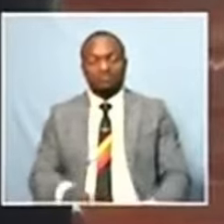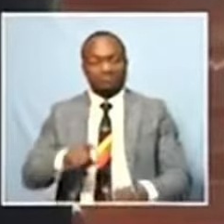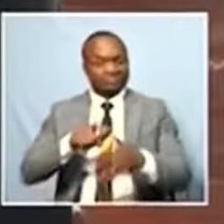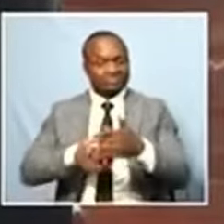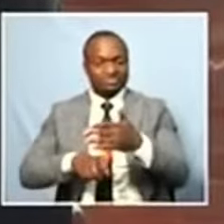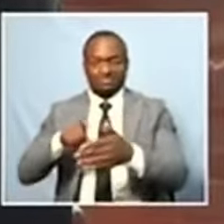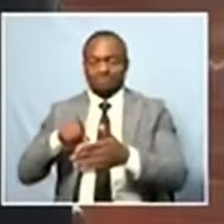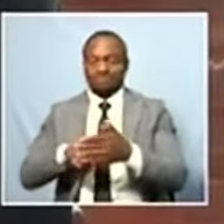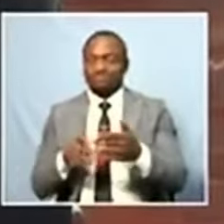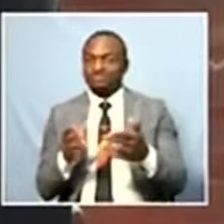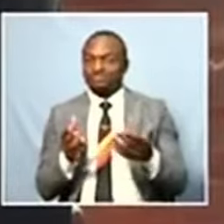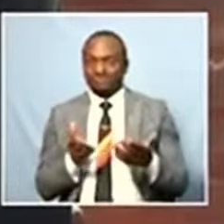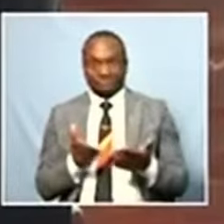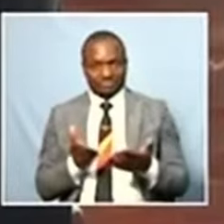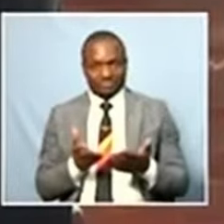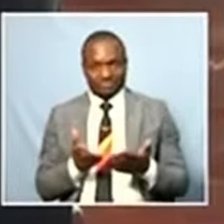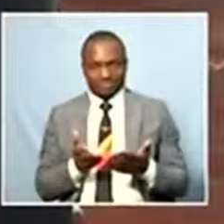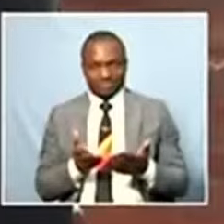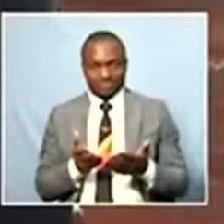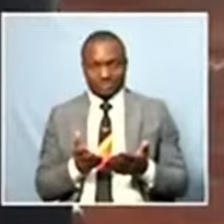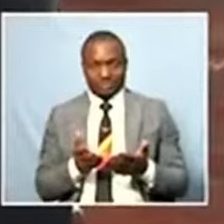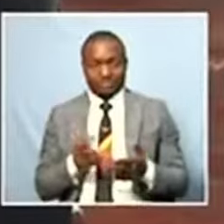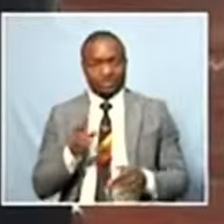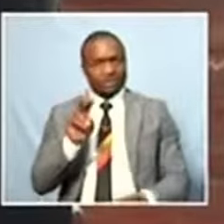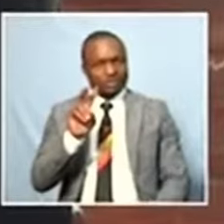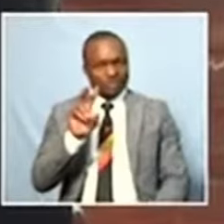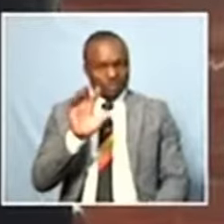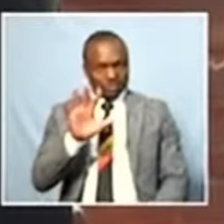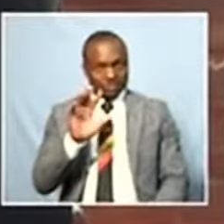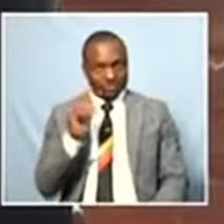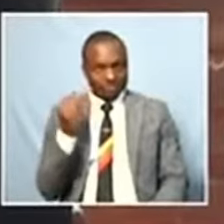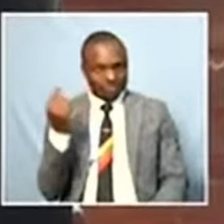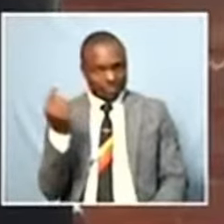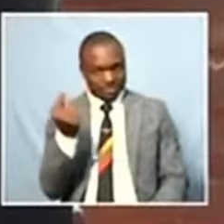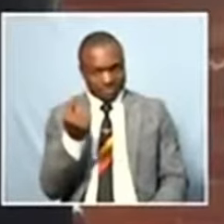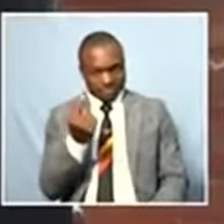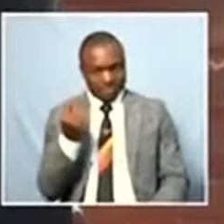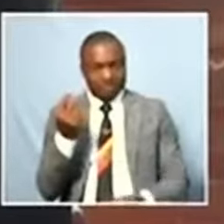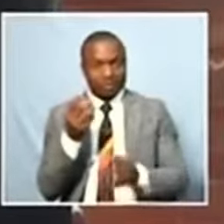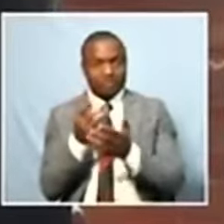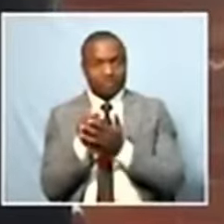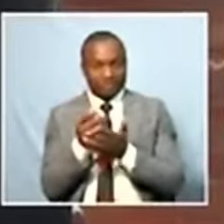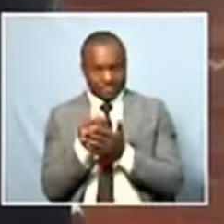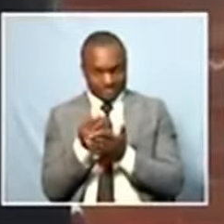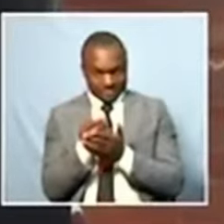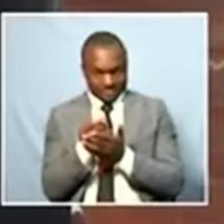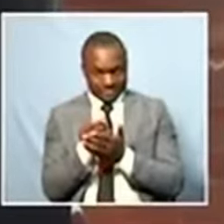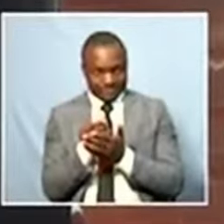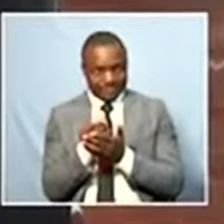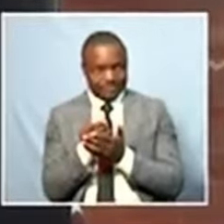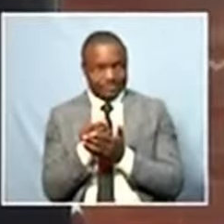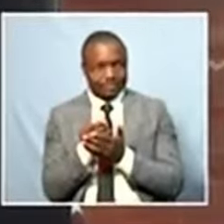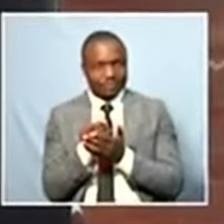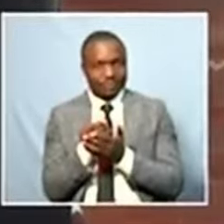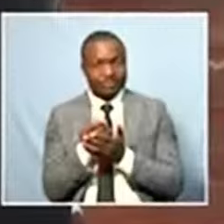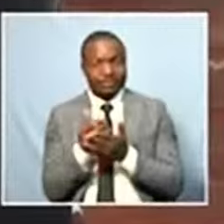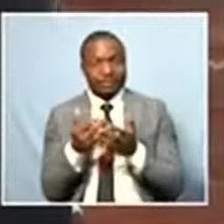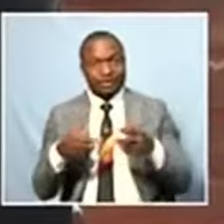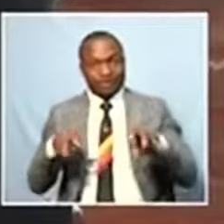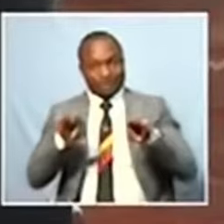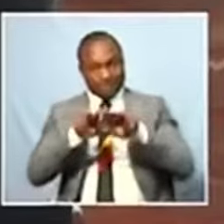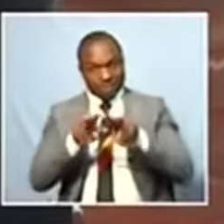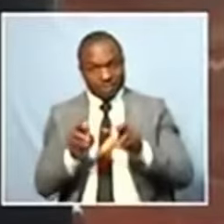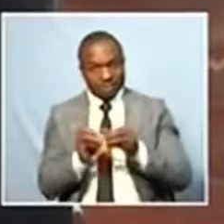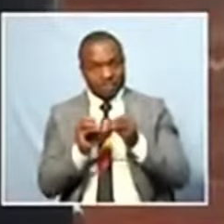taxed. Then about only 25, the revenue on the base is upon of the value, total value is